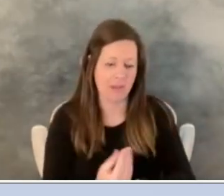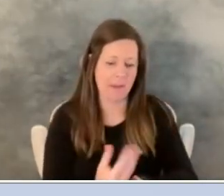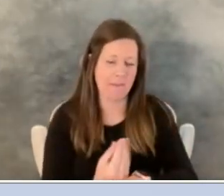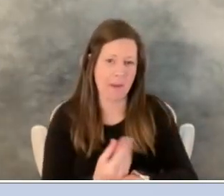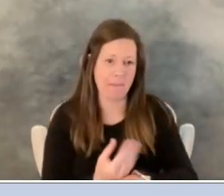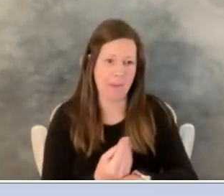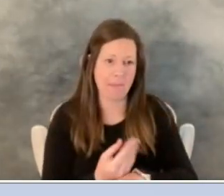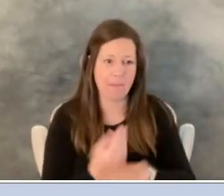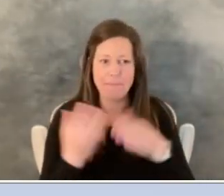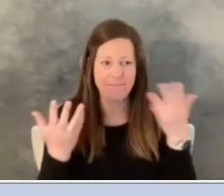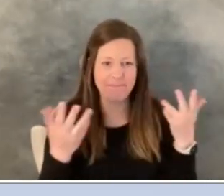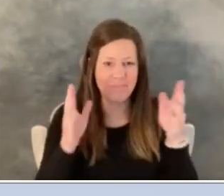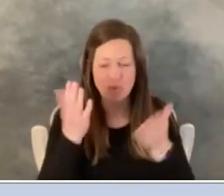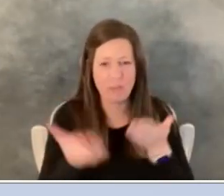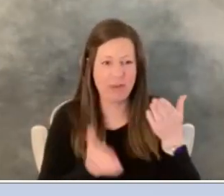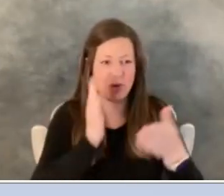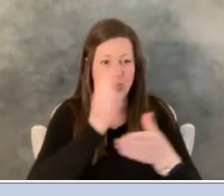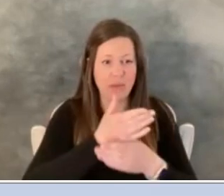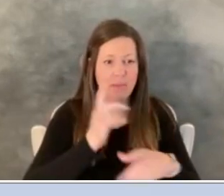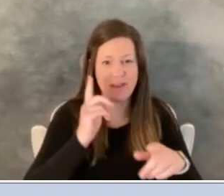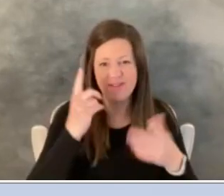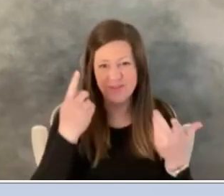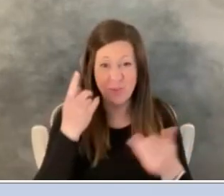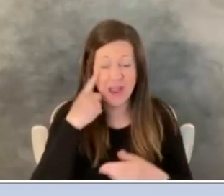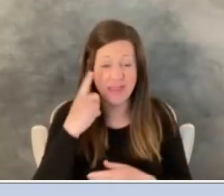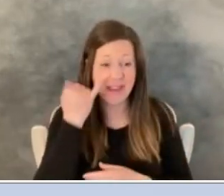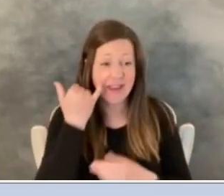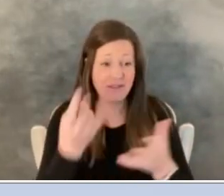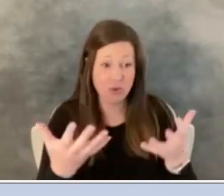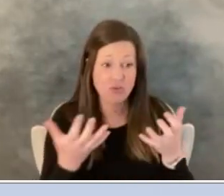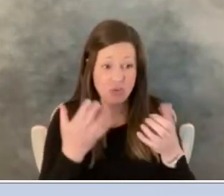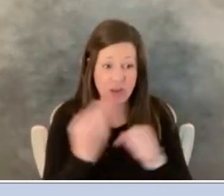But I think if you just want to use it to get yourself to the right